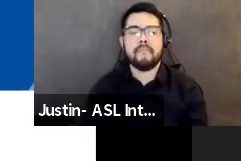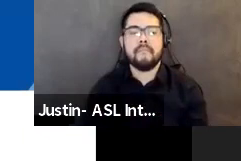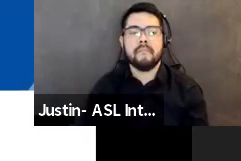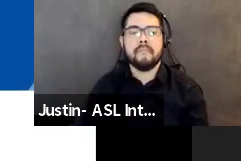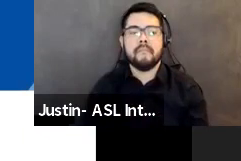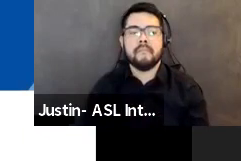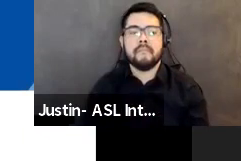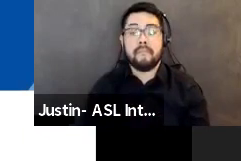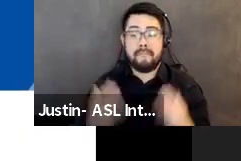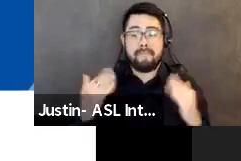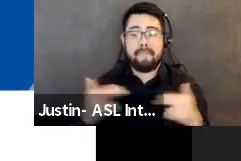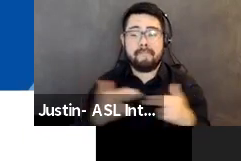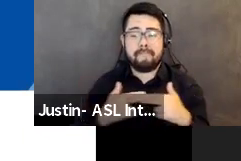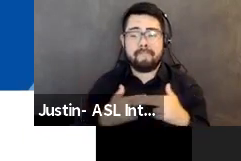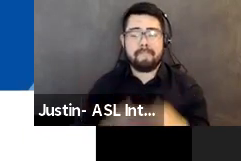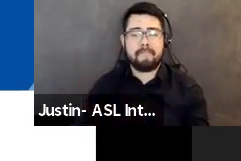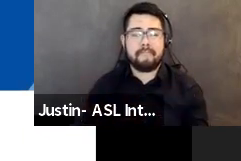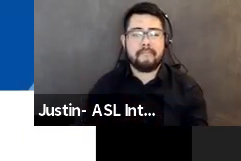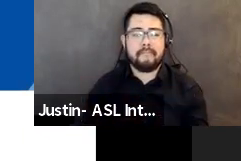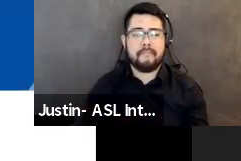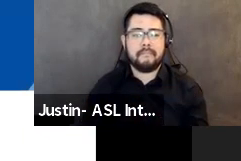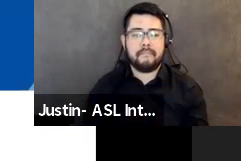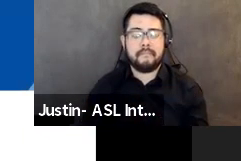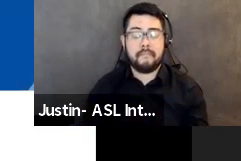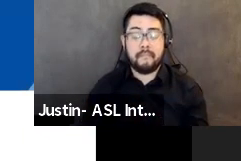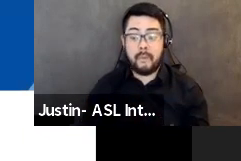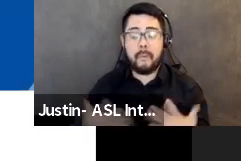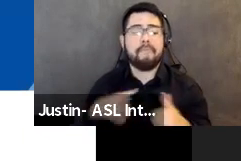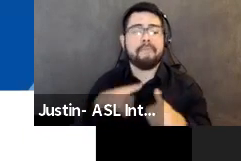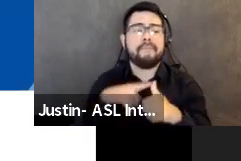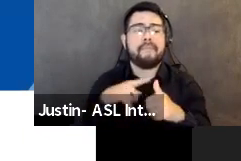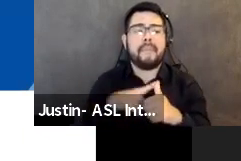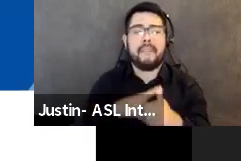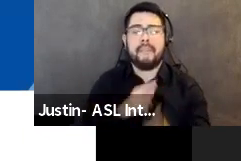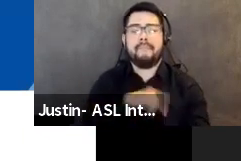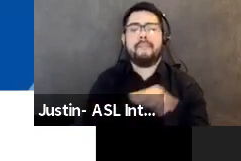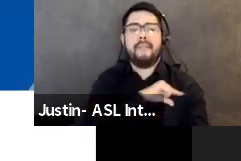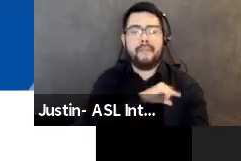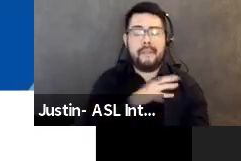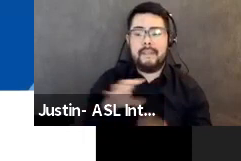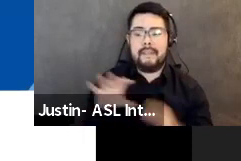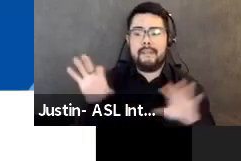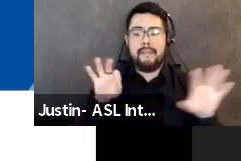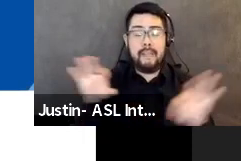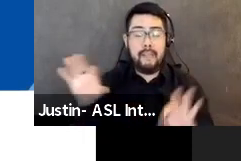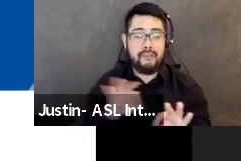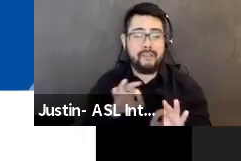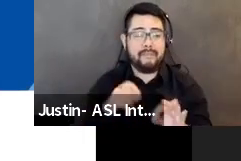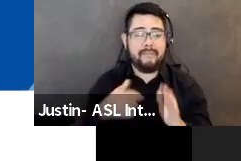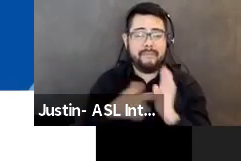next page we'll start with the eligibility and selection criteria